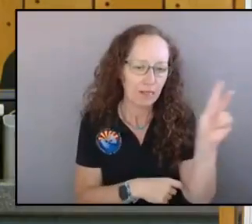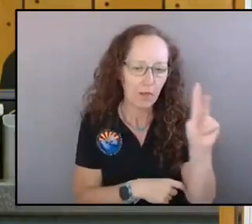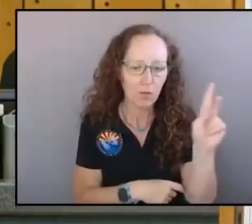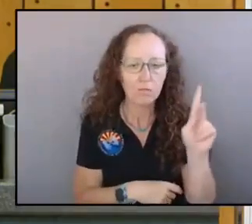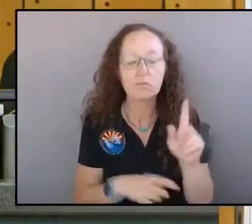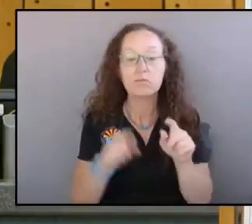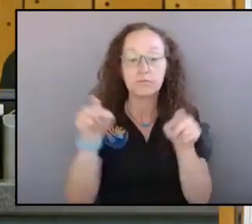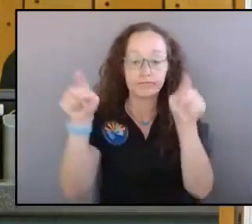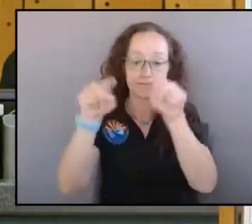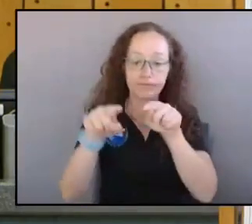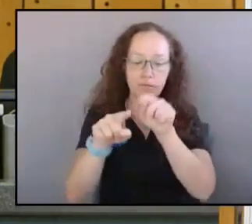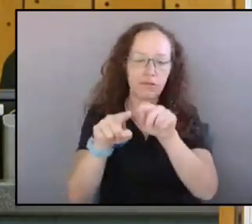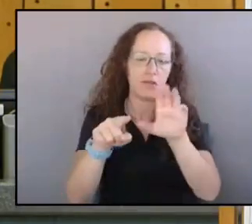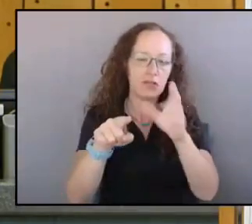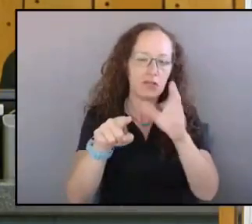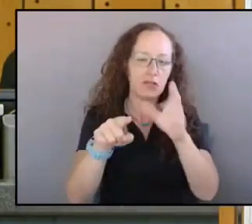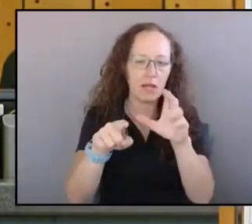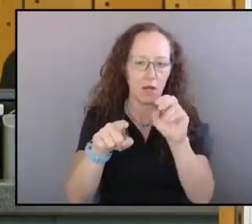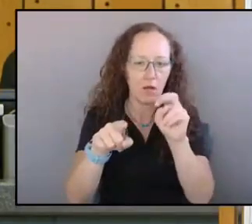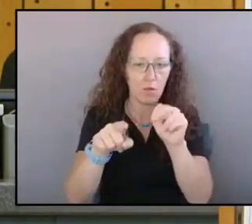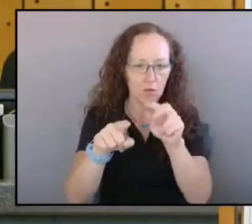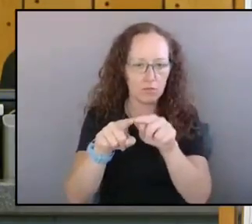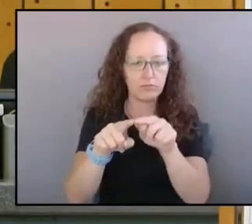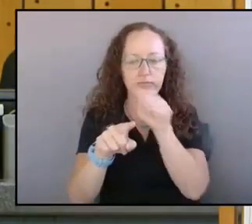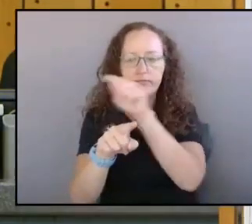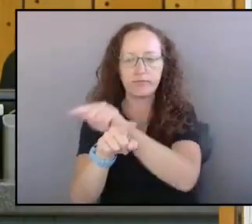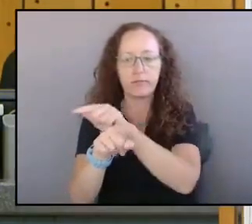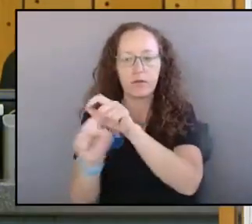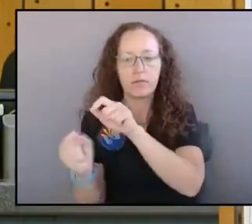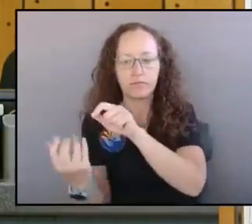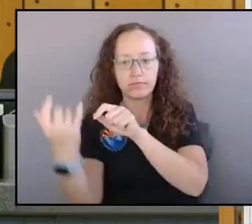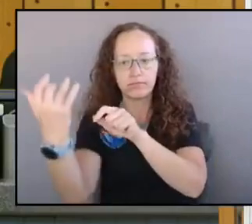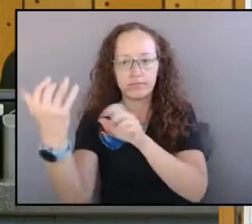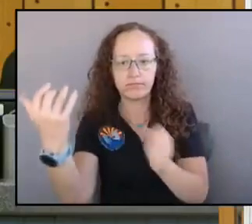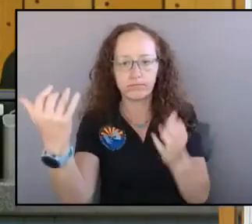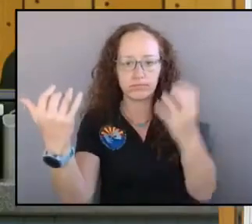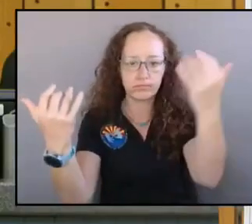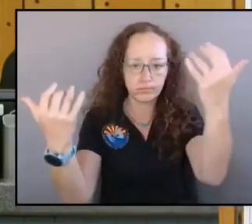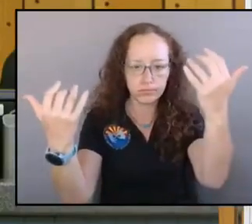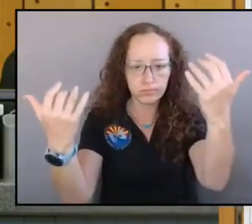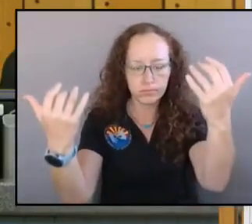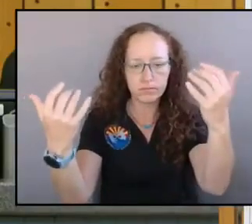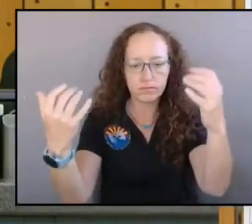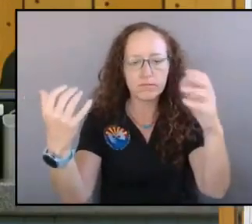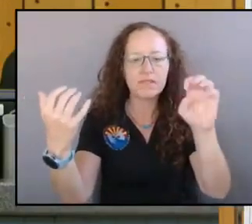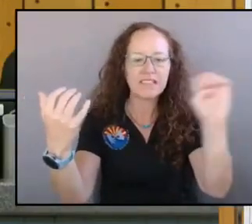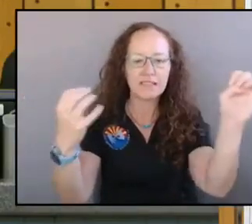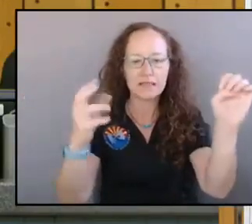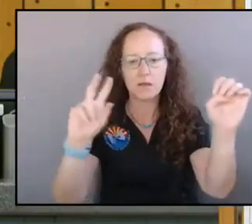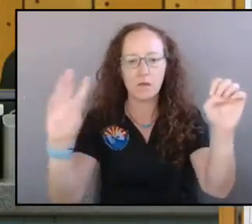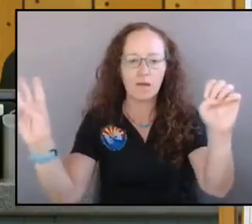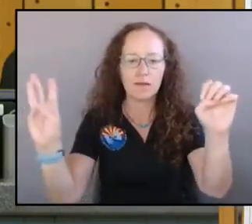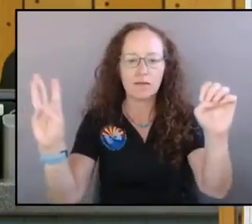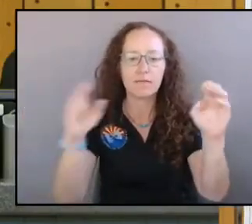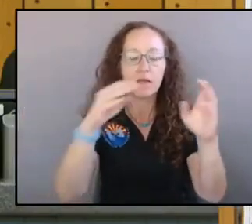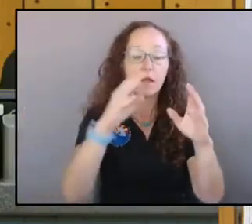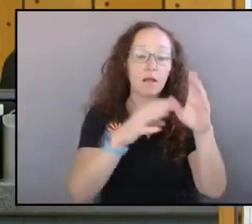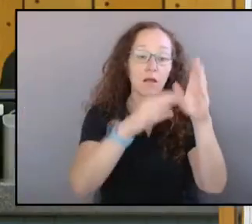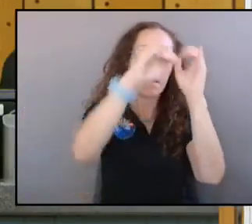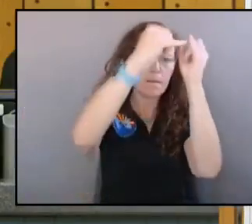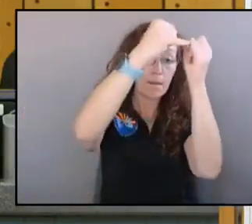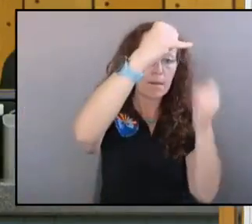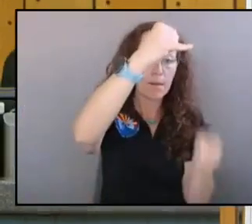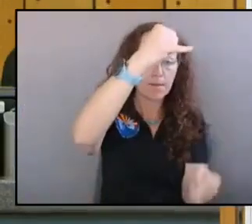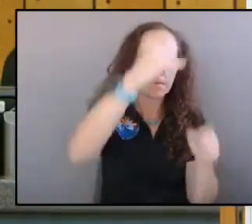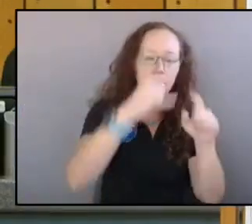and this is the fire that's west and east of Chacon. And this is the zone boundary. So along the